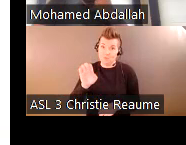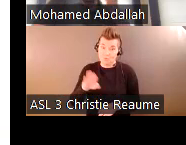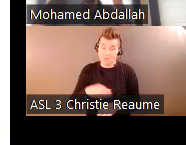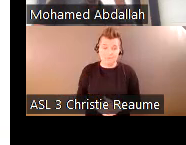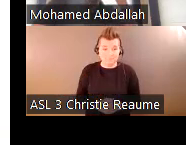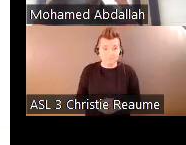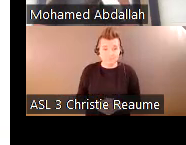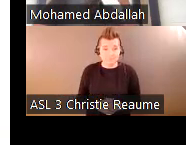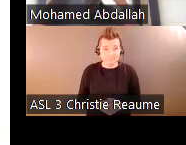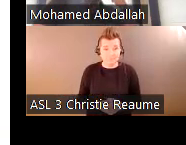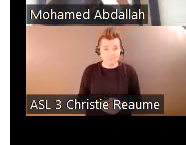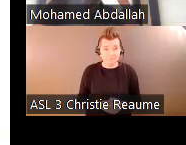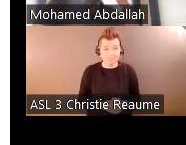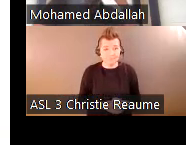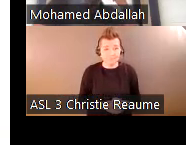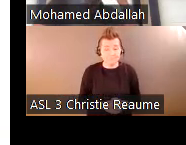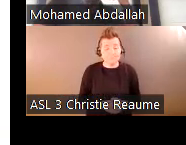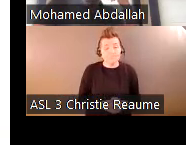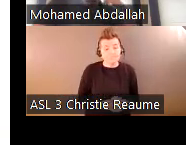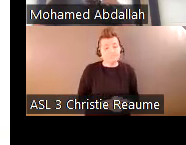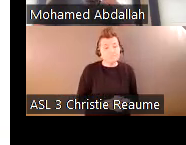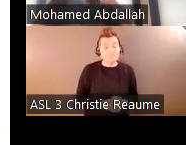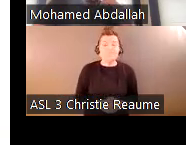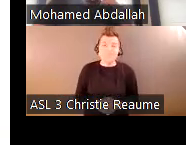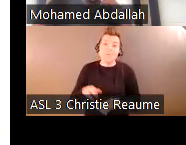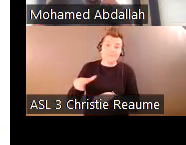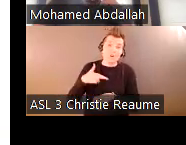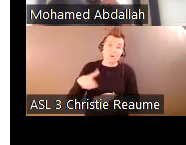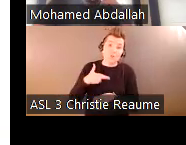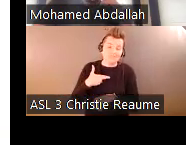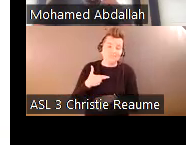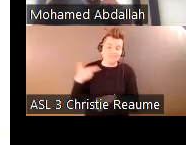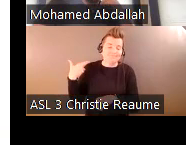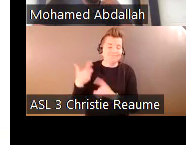We get a lot of referrals from our hospitals.